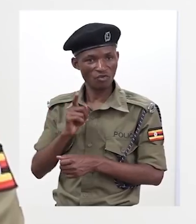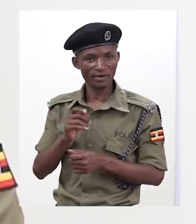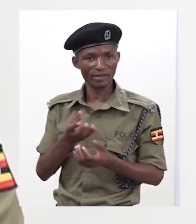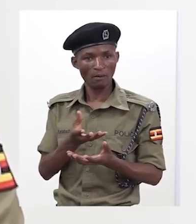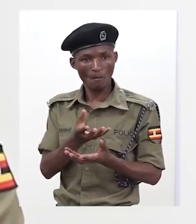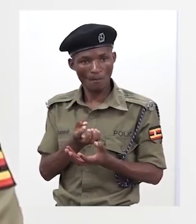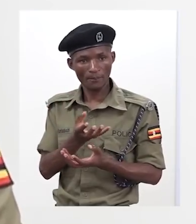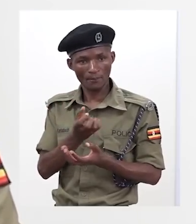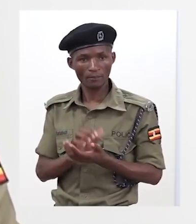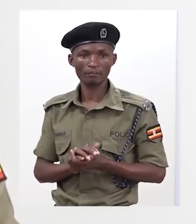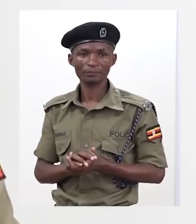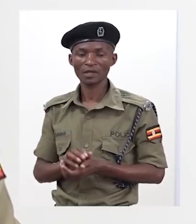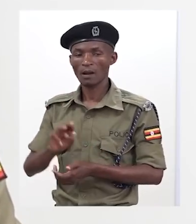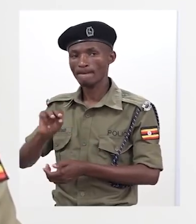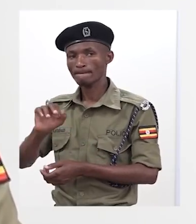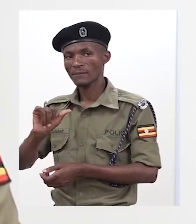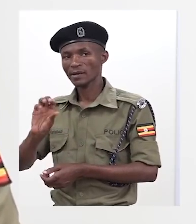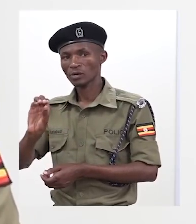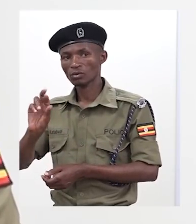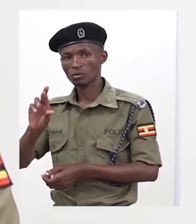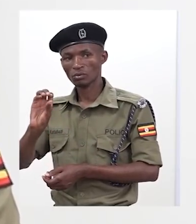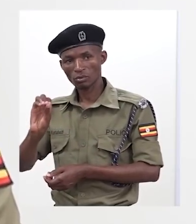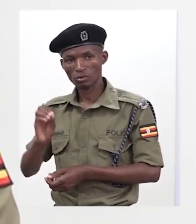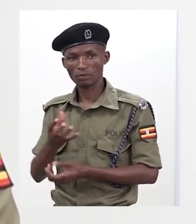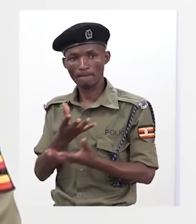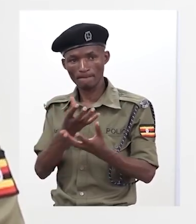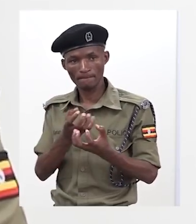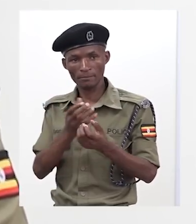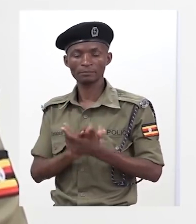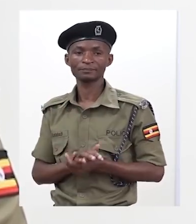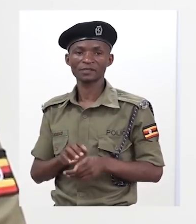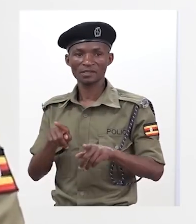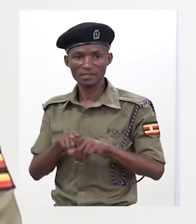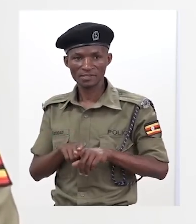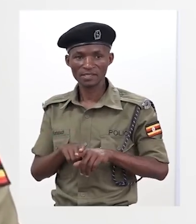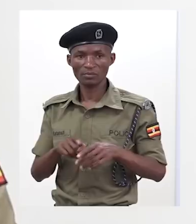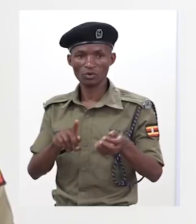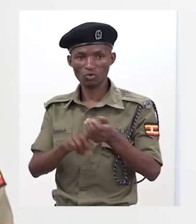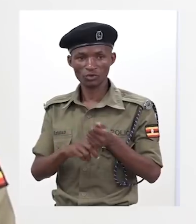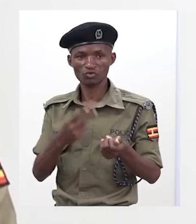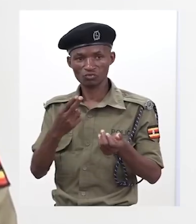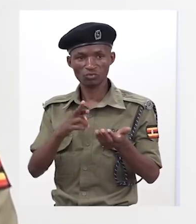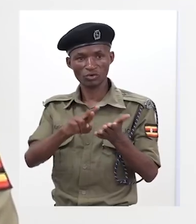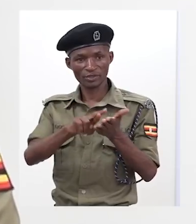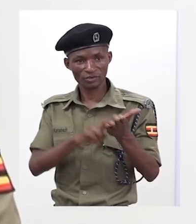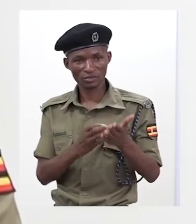a Mac Pro charger, and we also recovered two registration number plates,